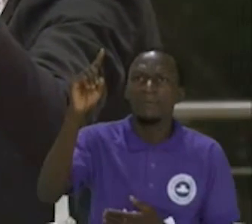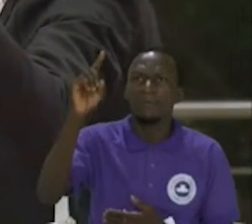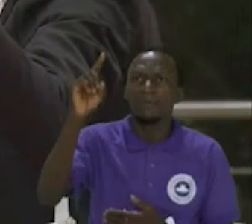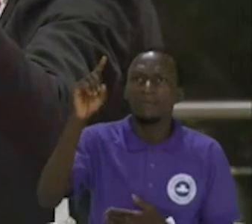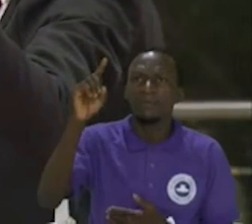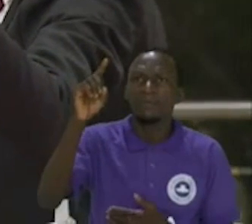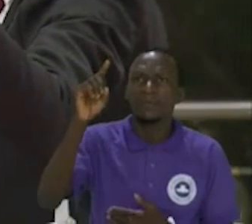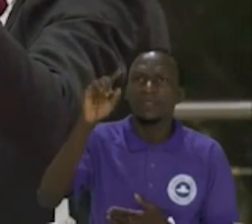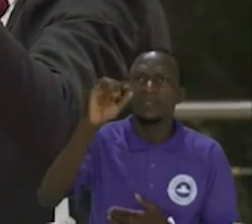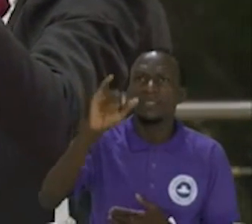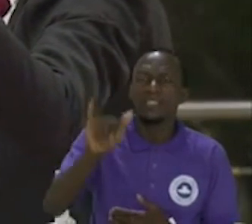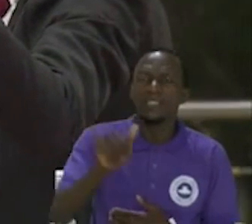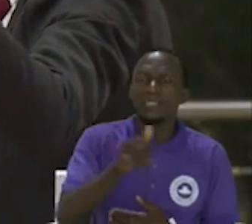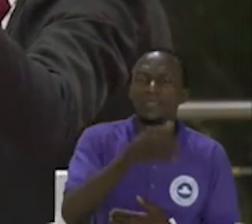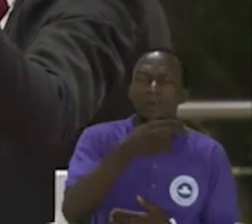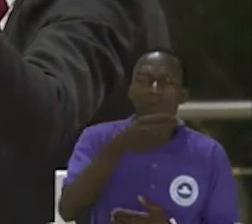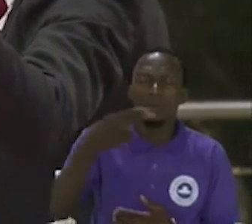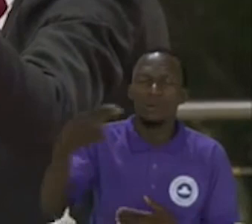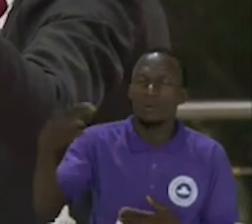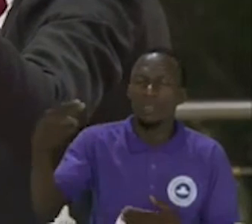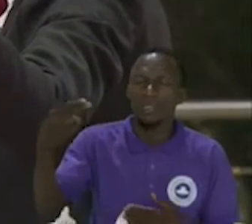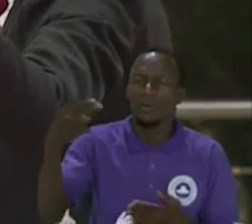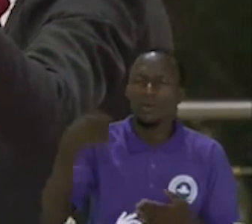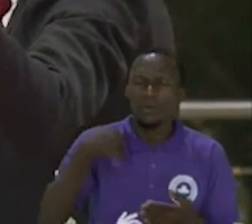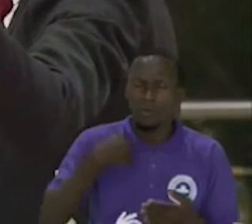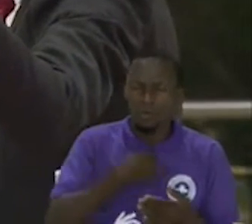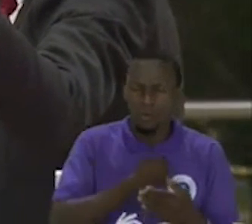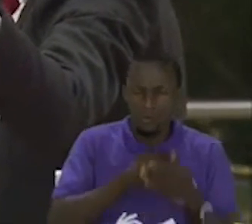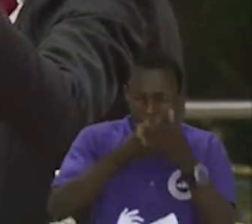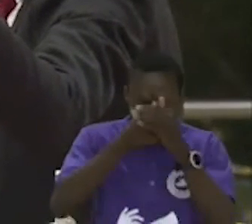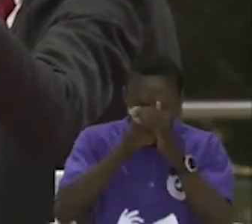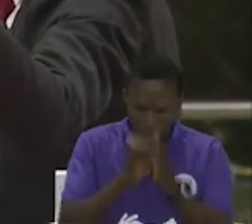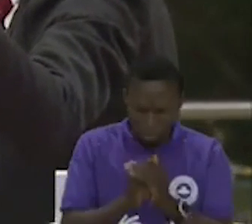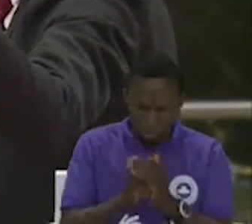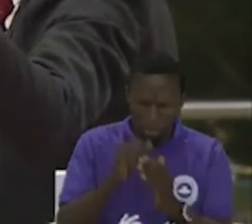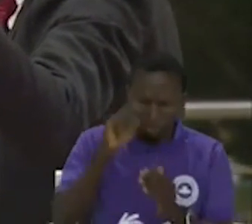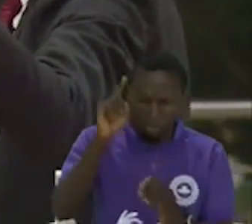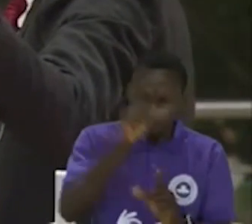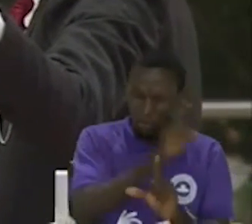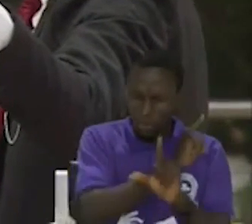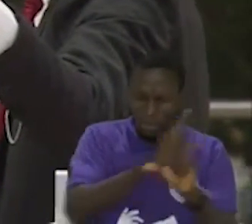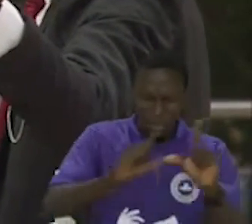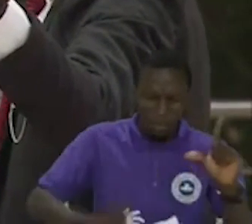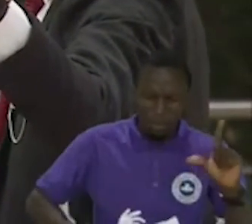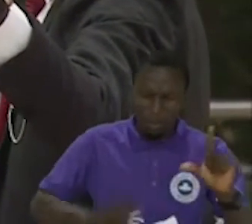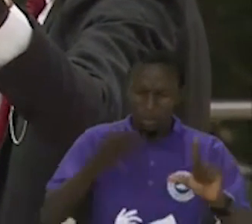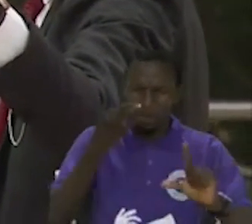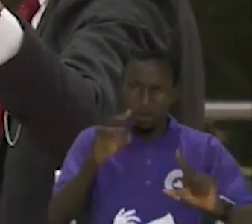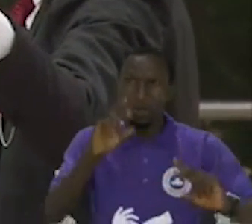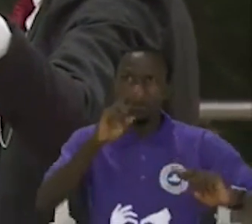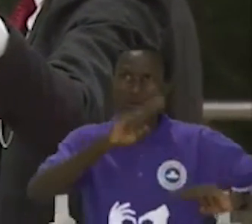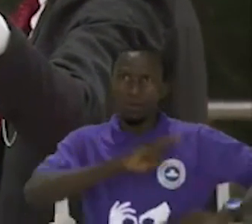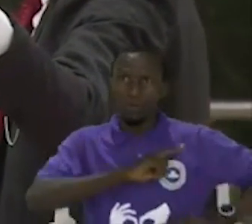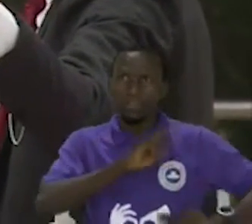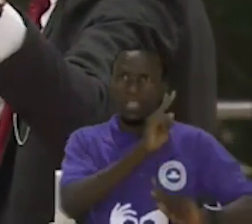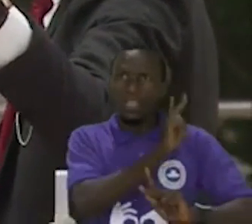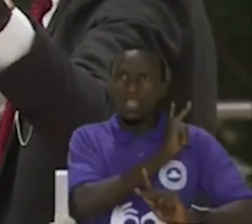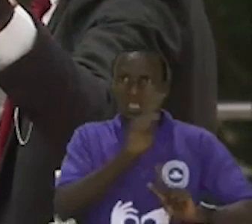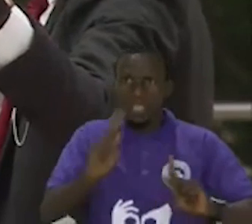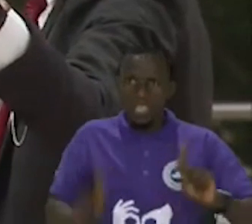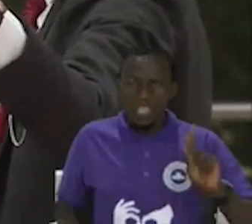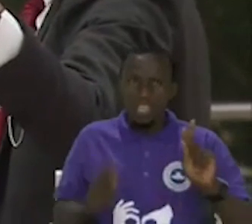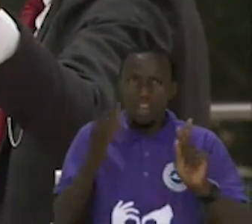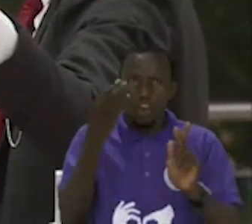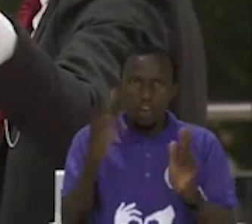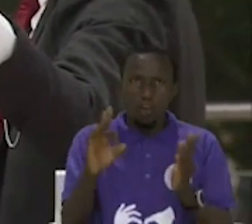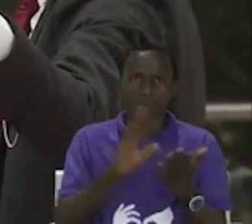Yahweh Sabaoth, we worship you. The Lord of hosts, the King of glory, the